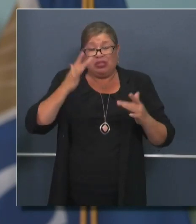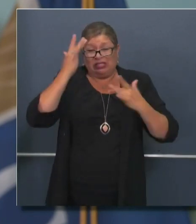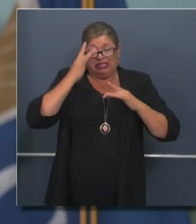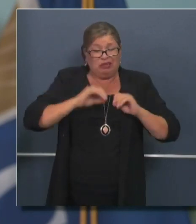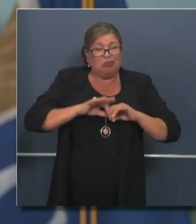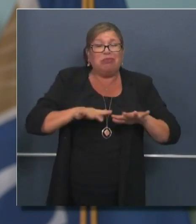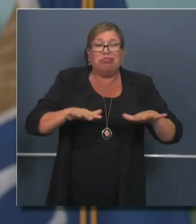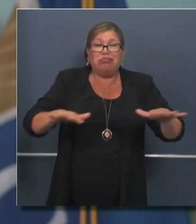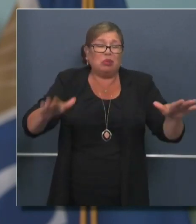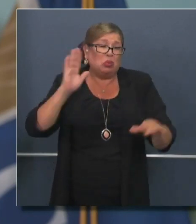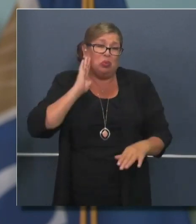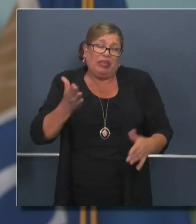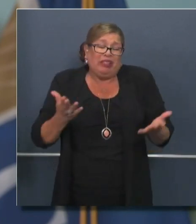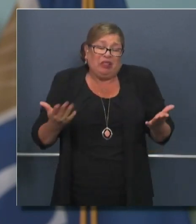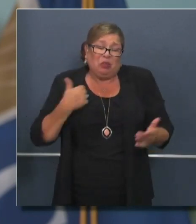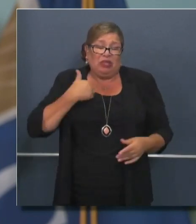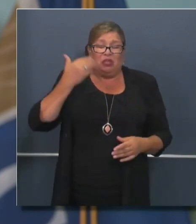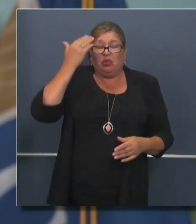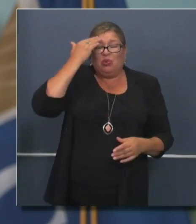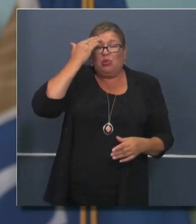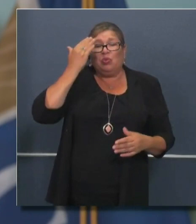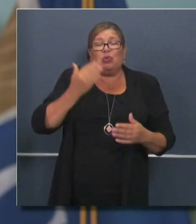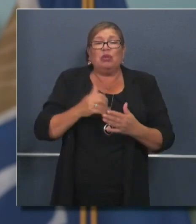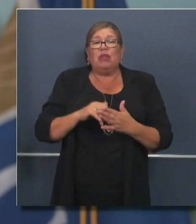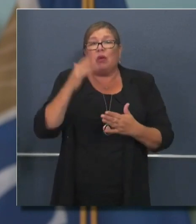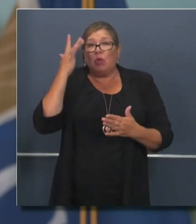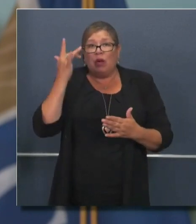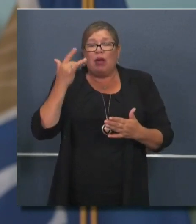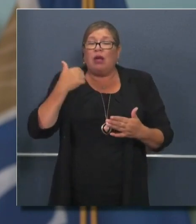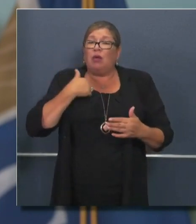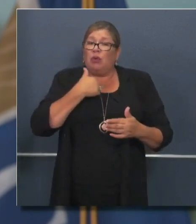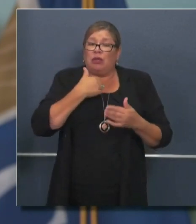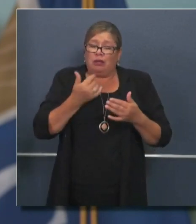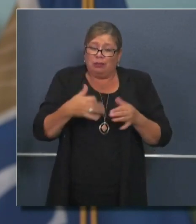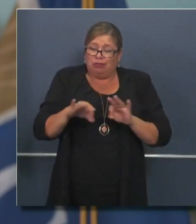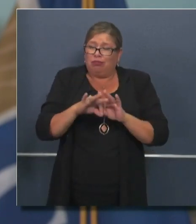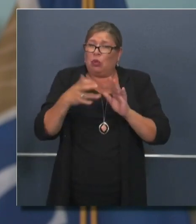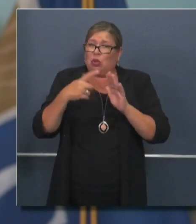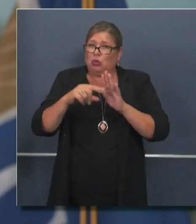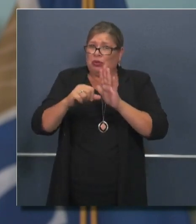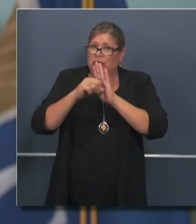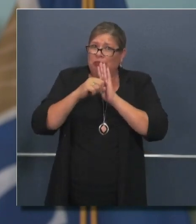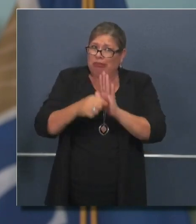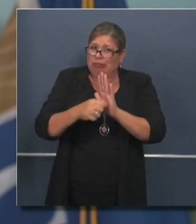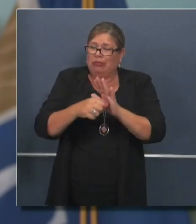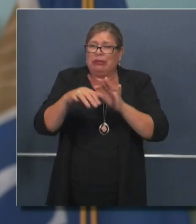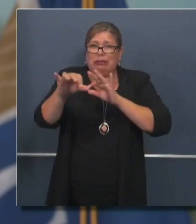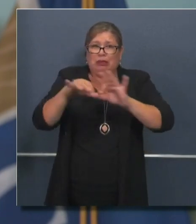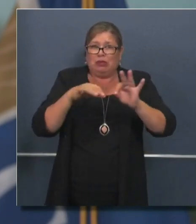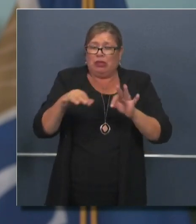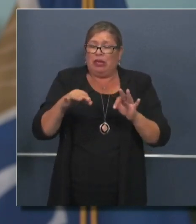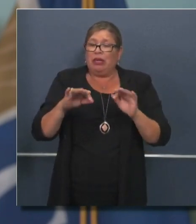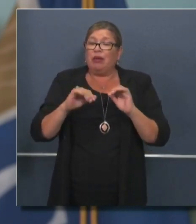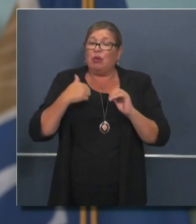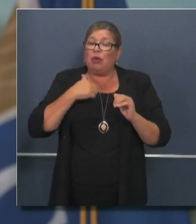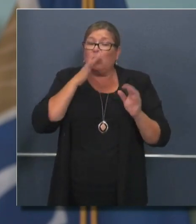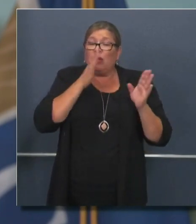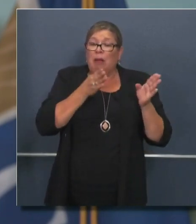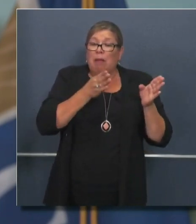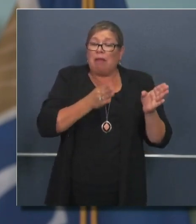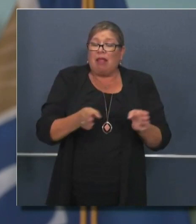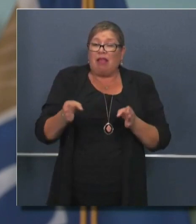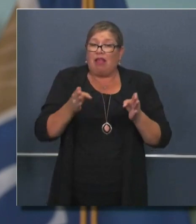That likelihood is very real, and we know that. And that's why in the presentation today, we were crystal clear on our planning